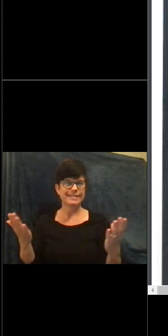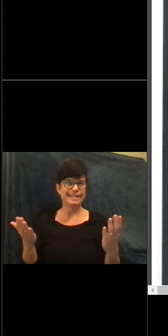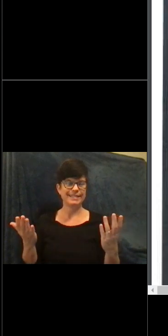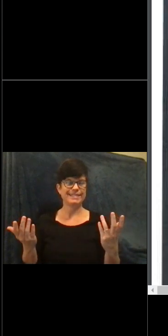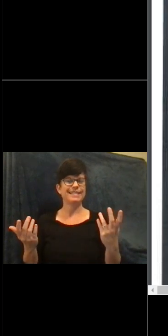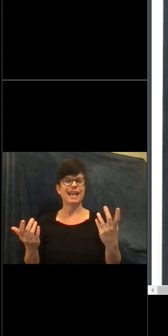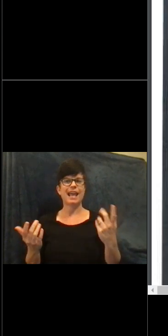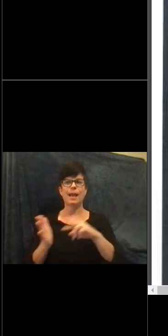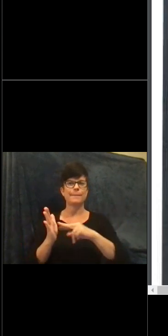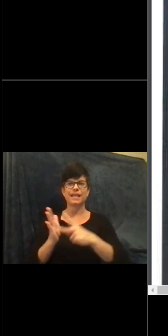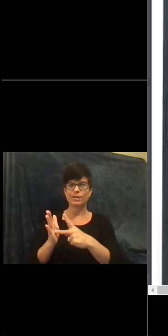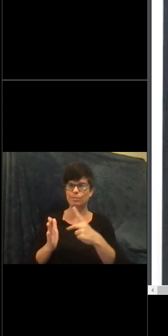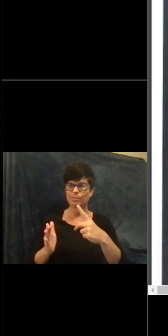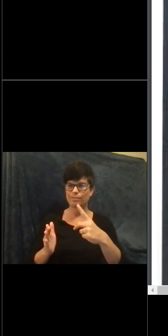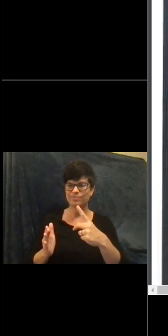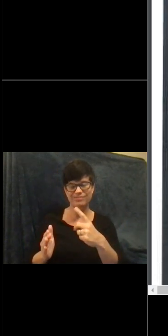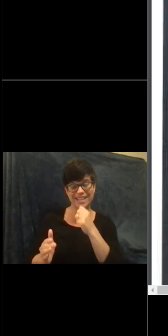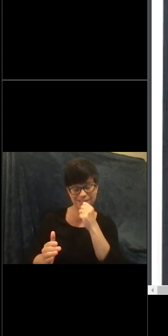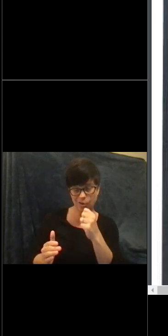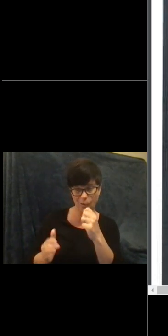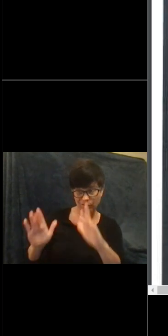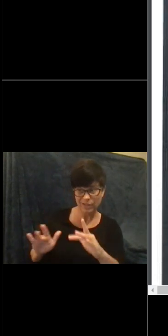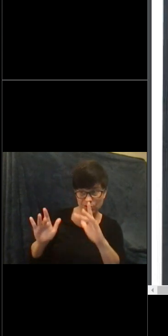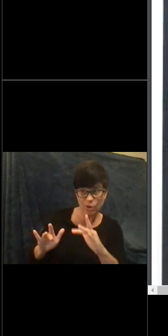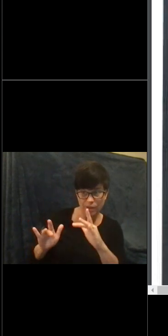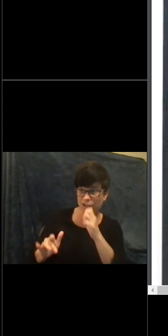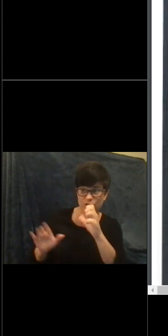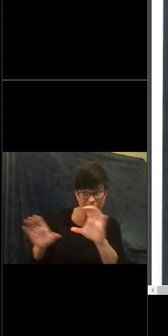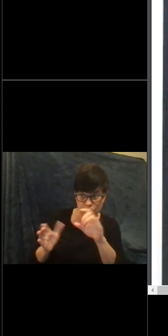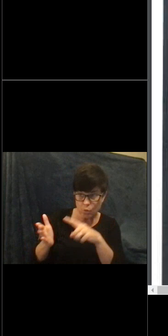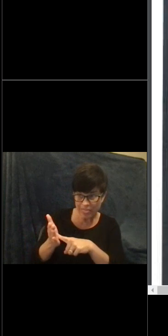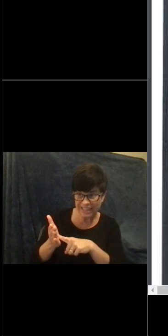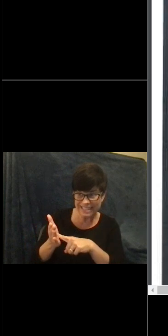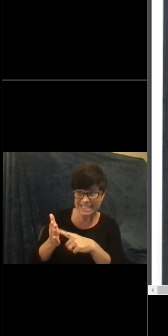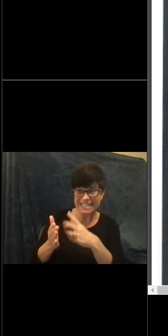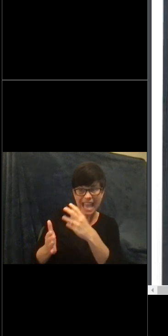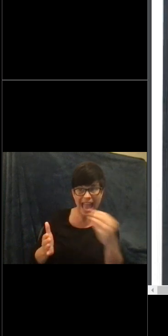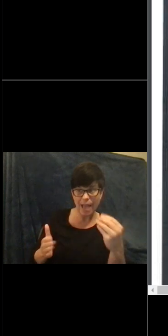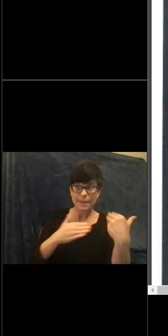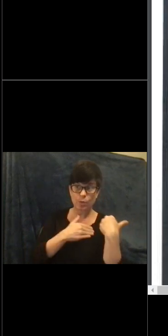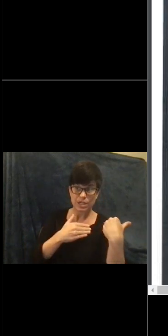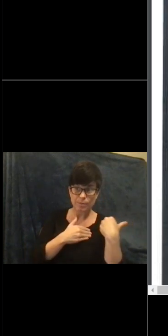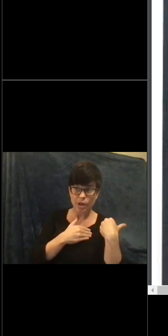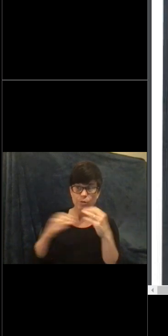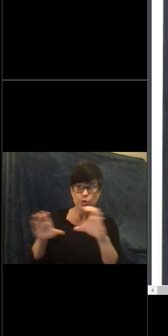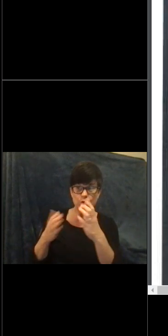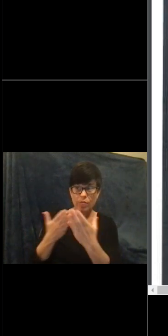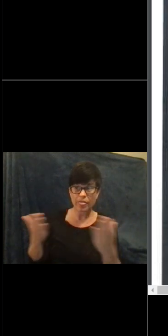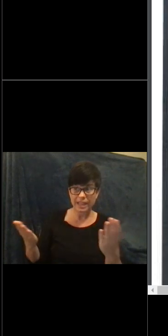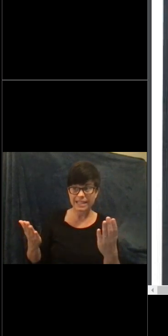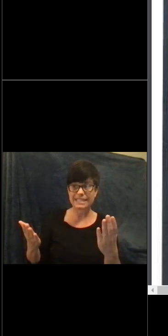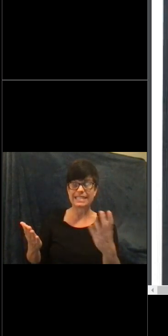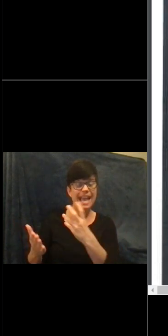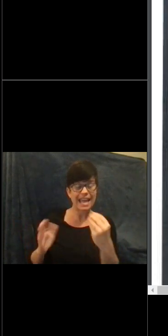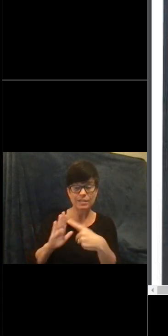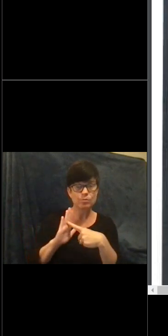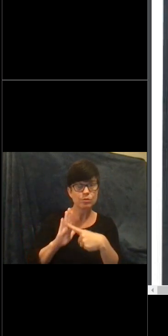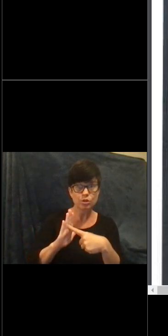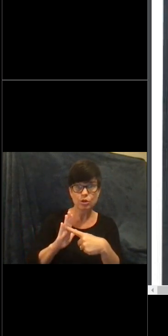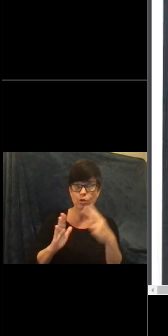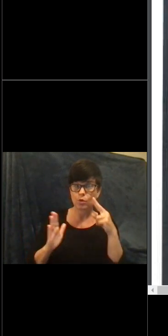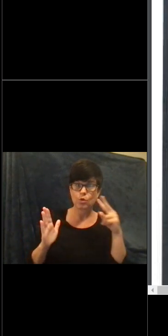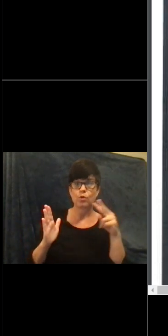don't have any pity, for not holding yourself accountable to get stuff done, because it's been shown, and you can look